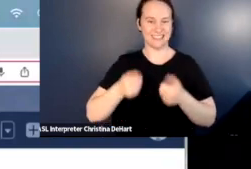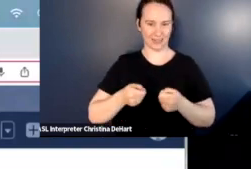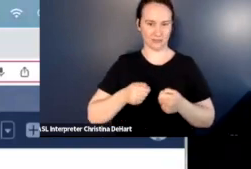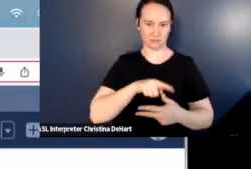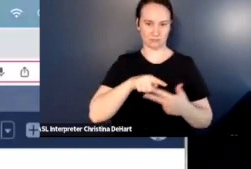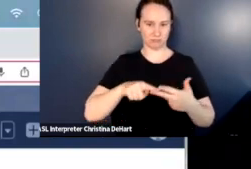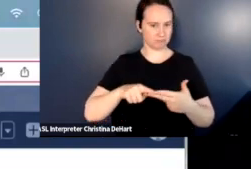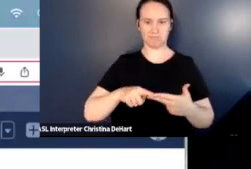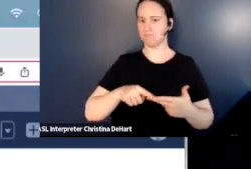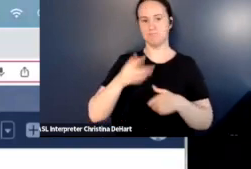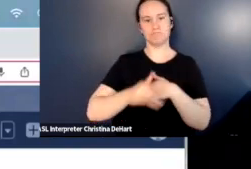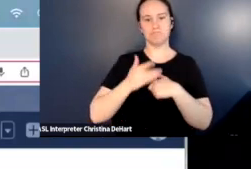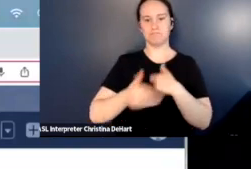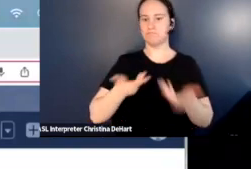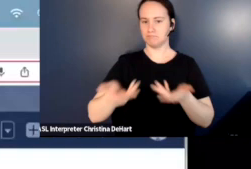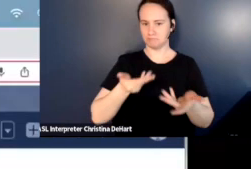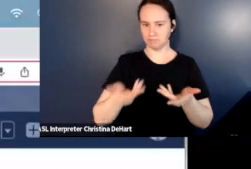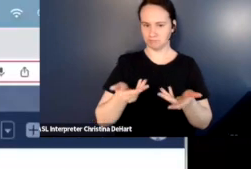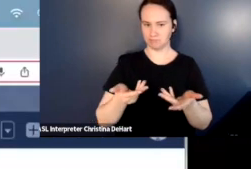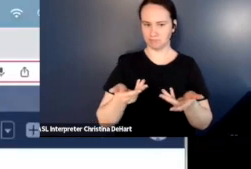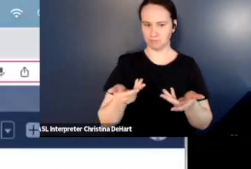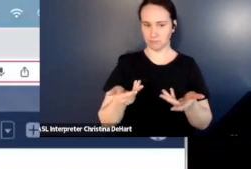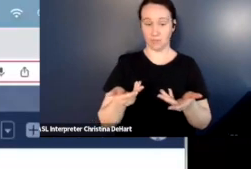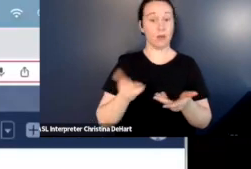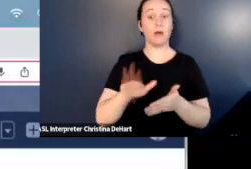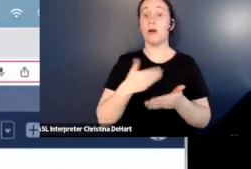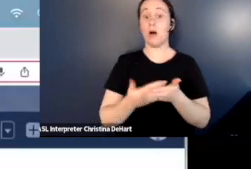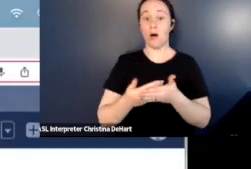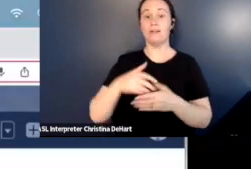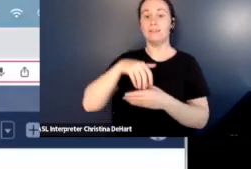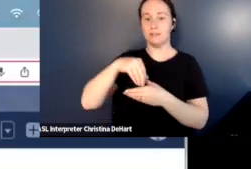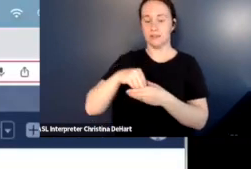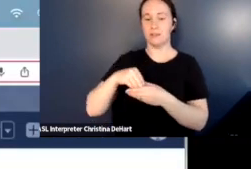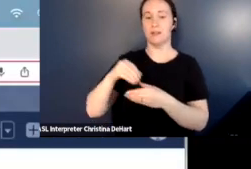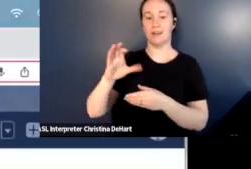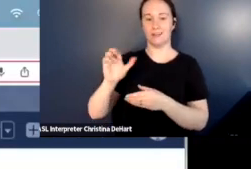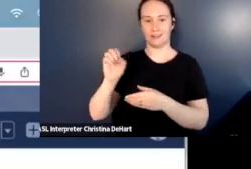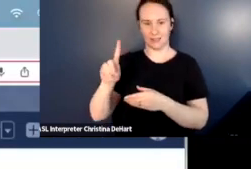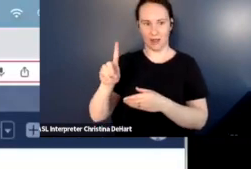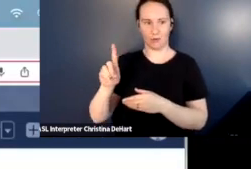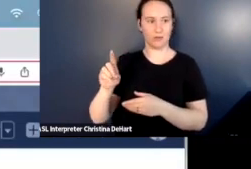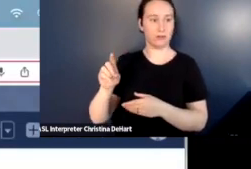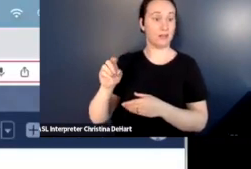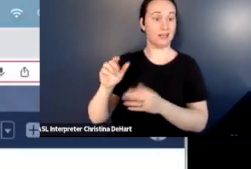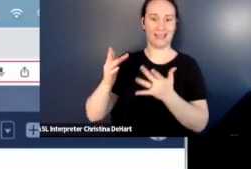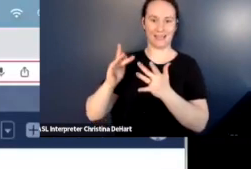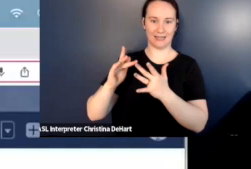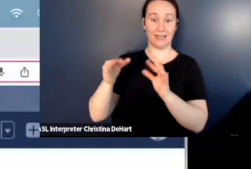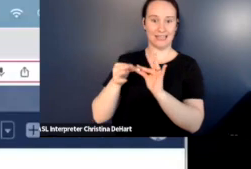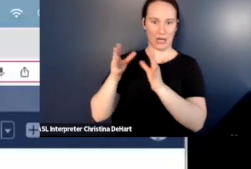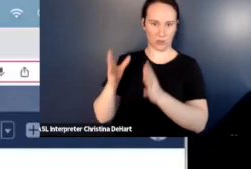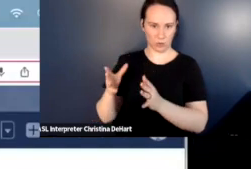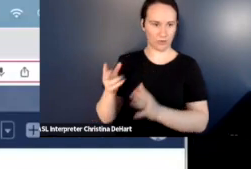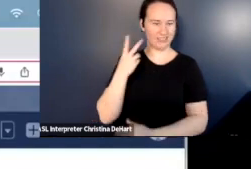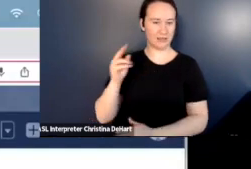interactions. All these interactions will be surfaced through the Genesys Cloud CTI connector, which down here on the bottom